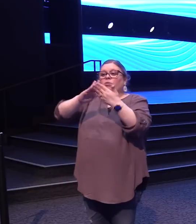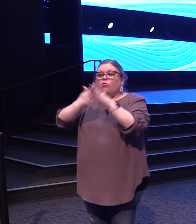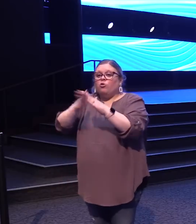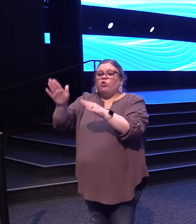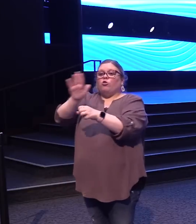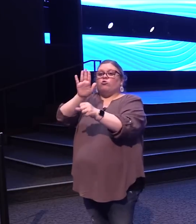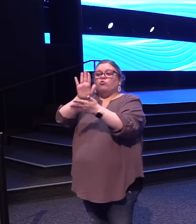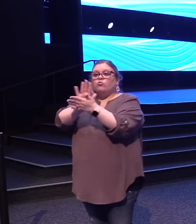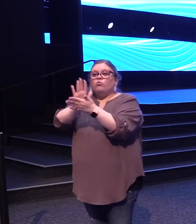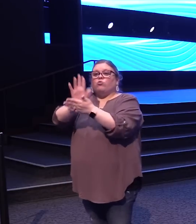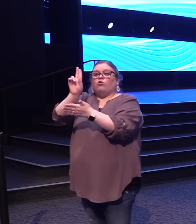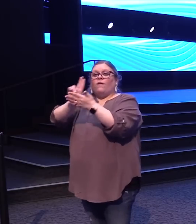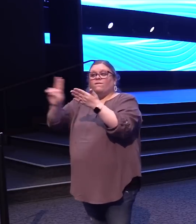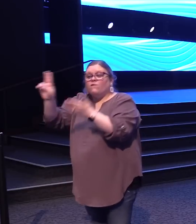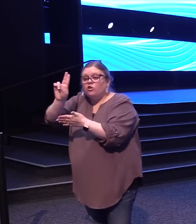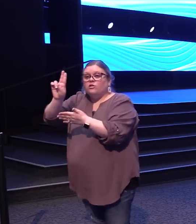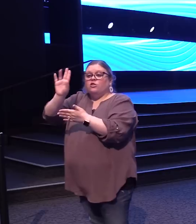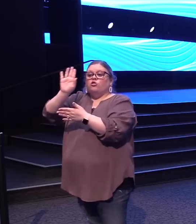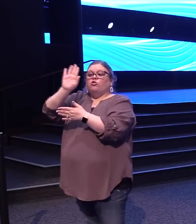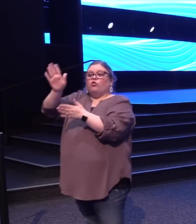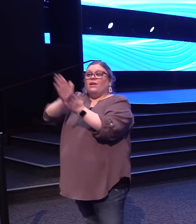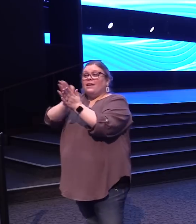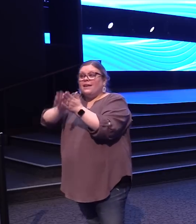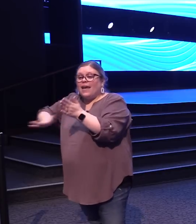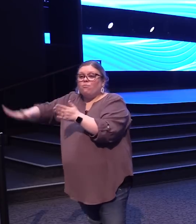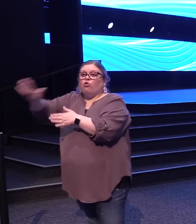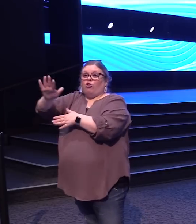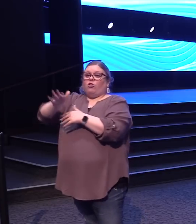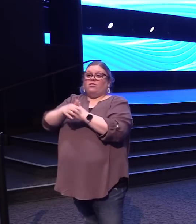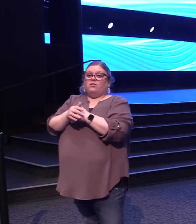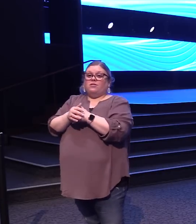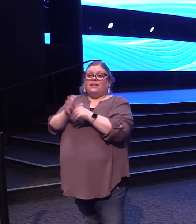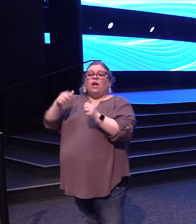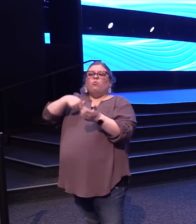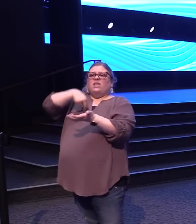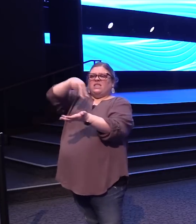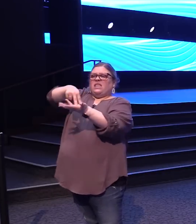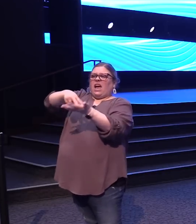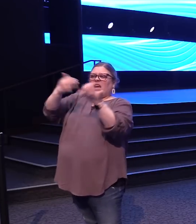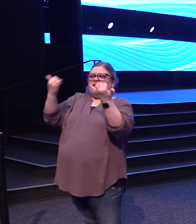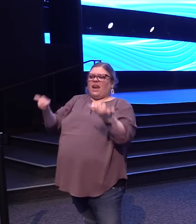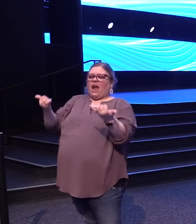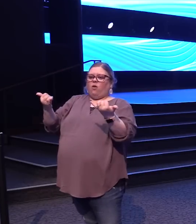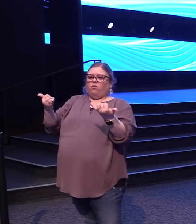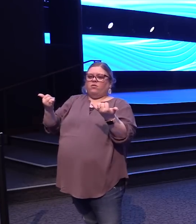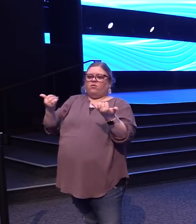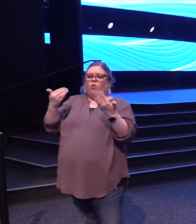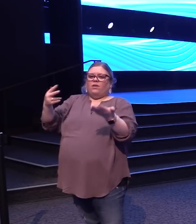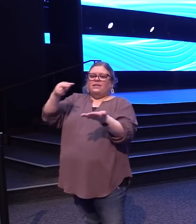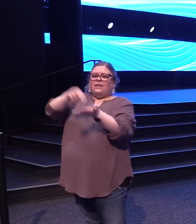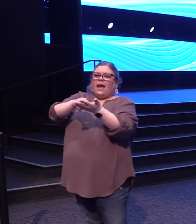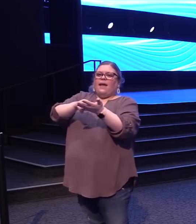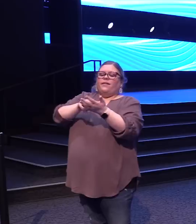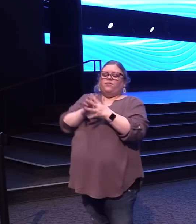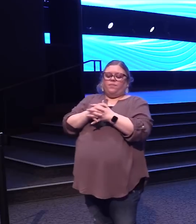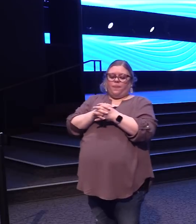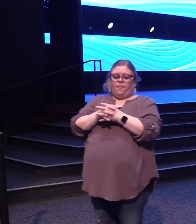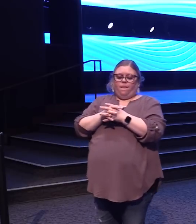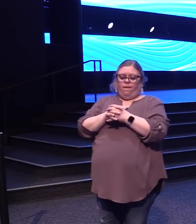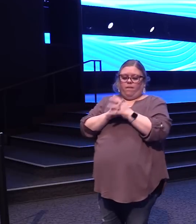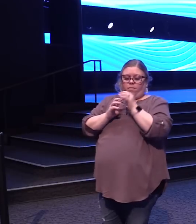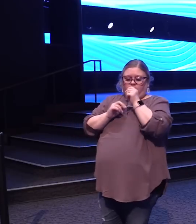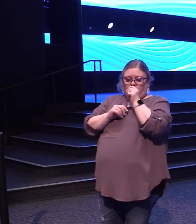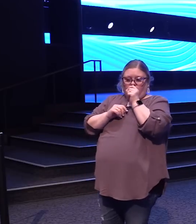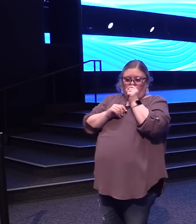in your university, in your neighborhood. So can we just stand to our feet all over this church, in the campuses and